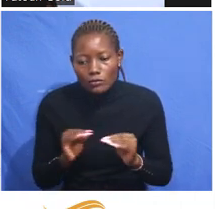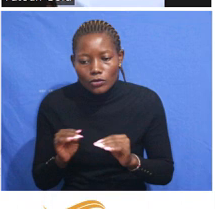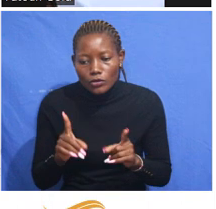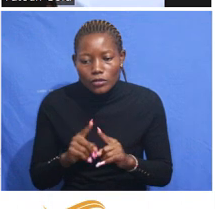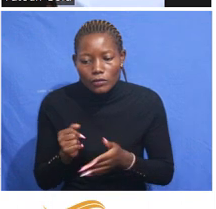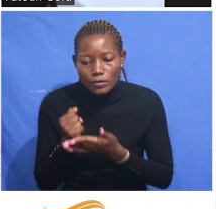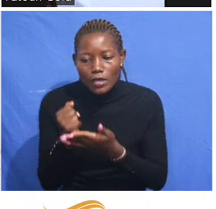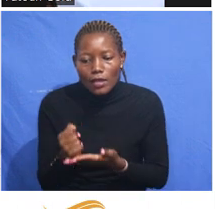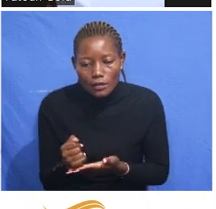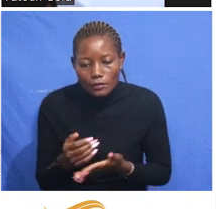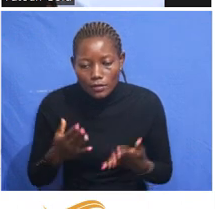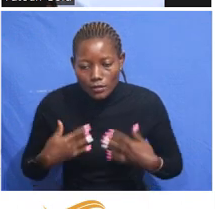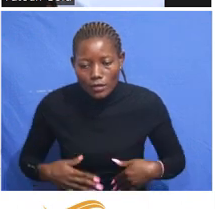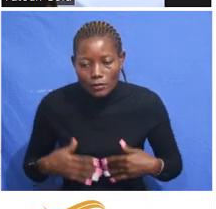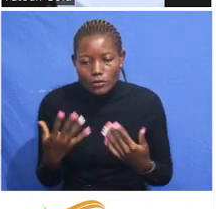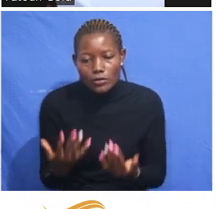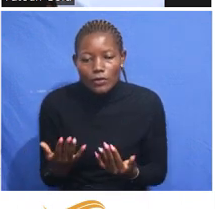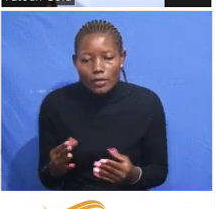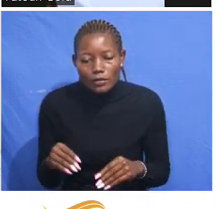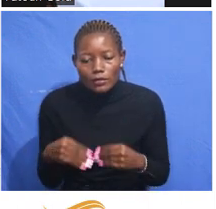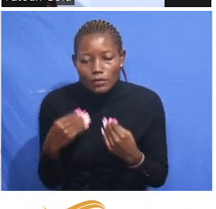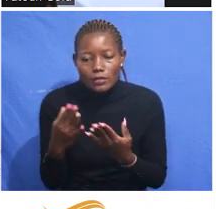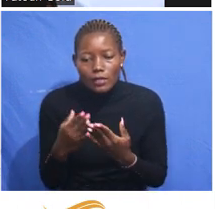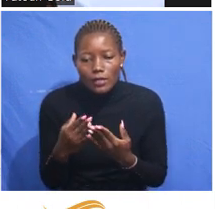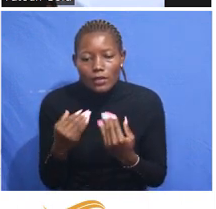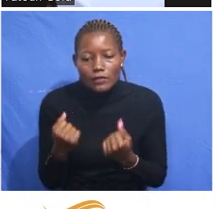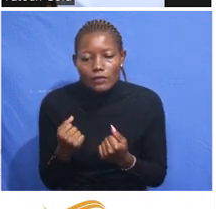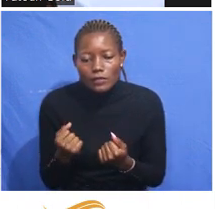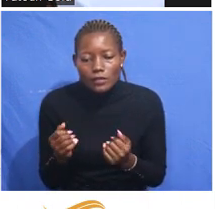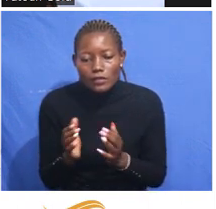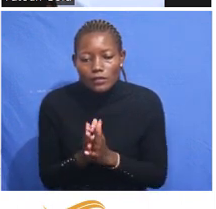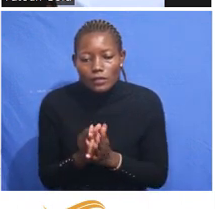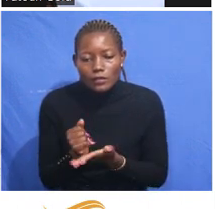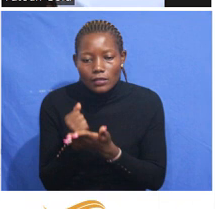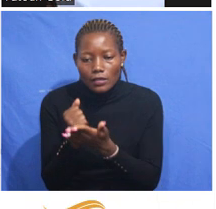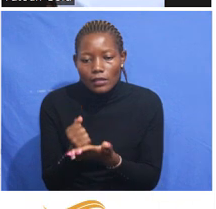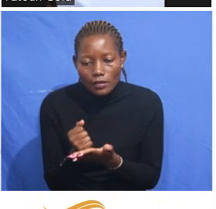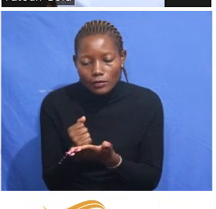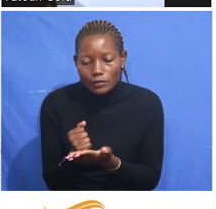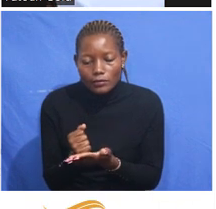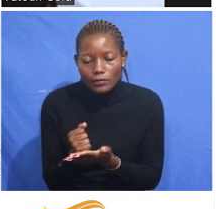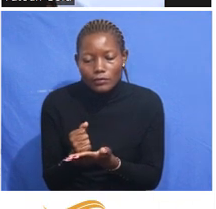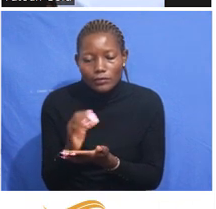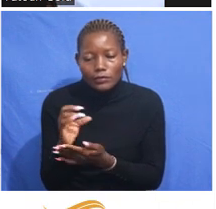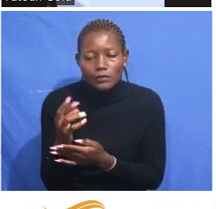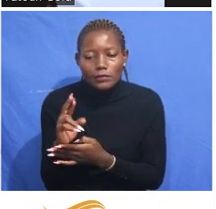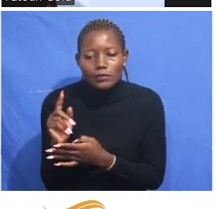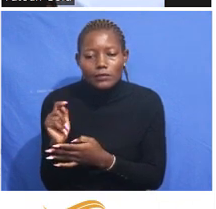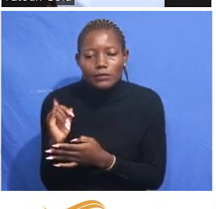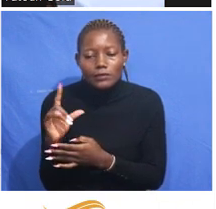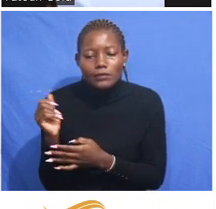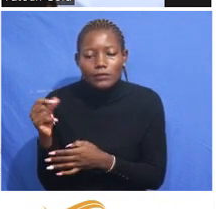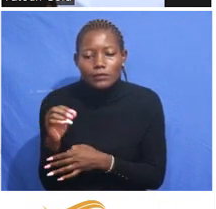weight, provides stability, lubricates the joints, and nourishes the cartilage via synovial fluid